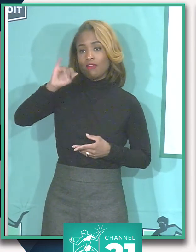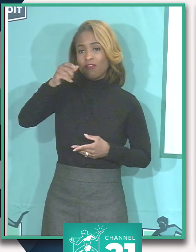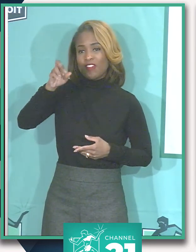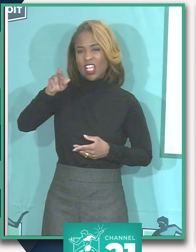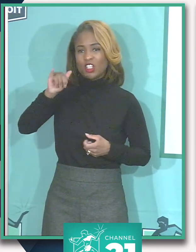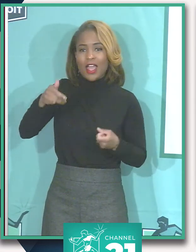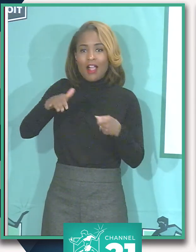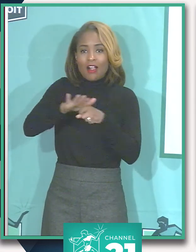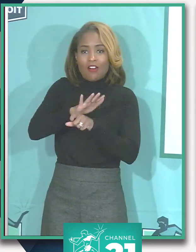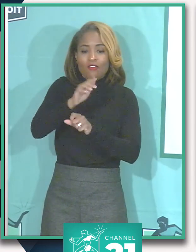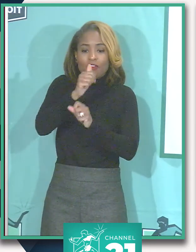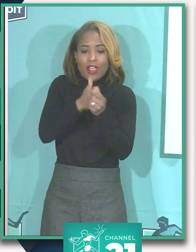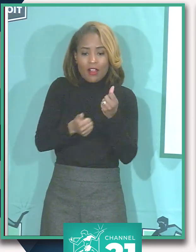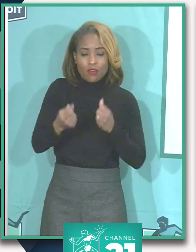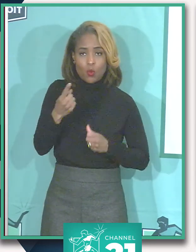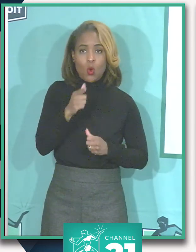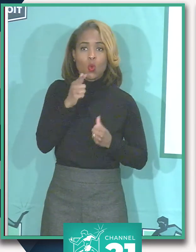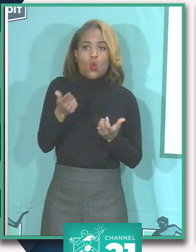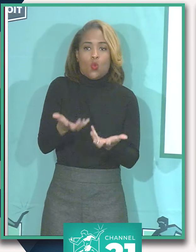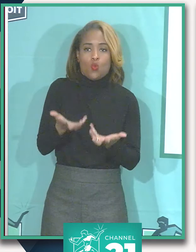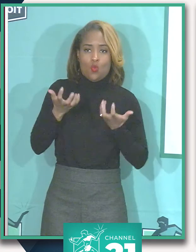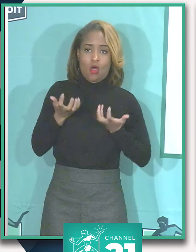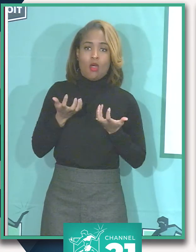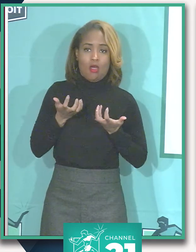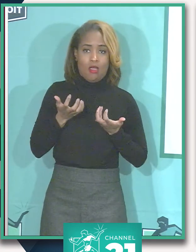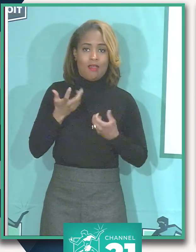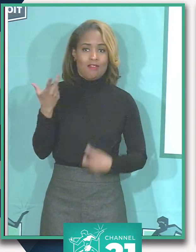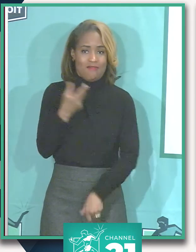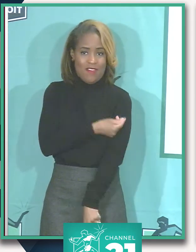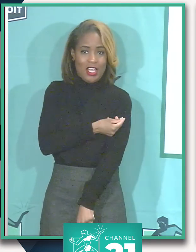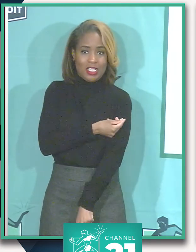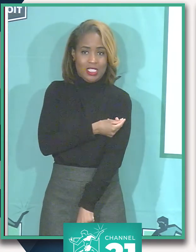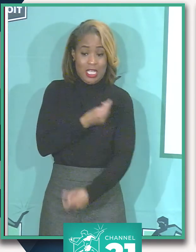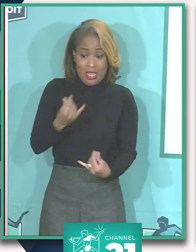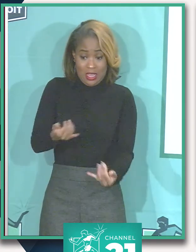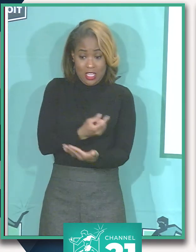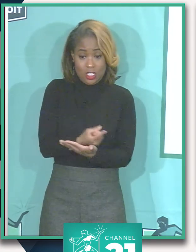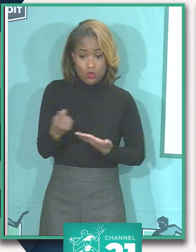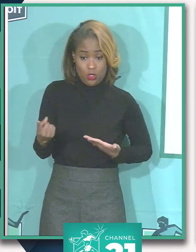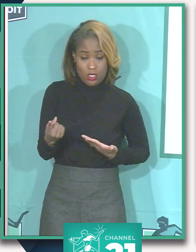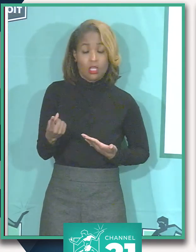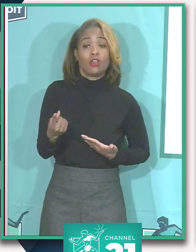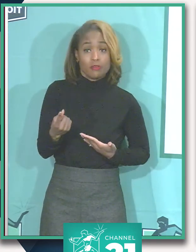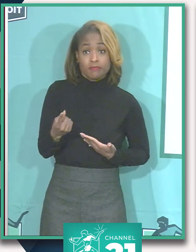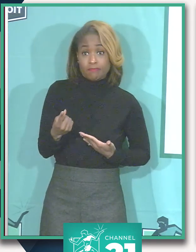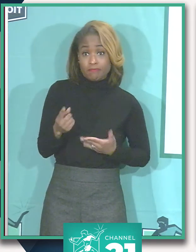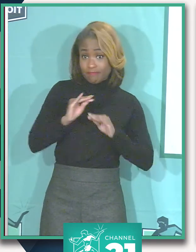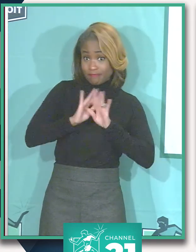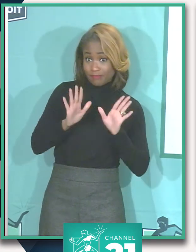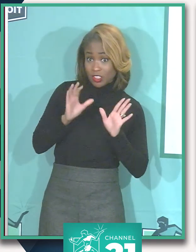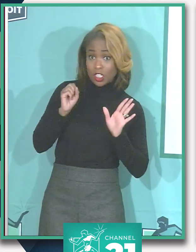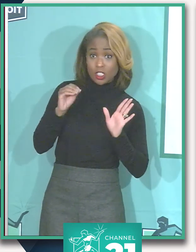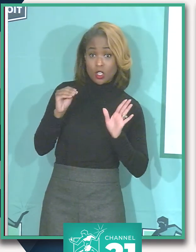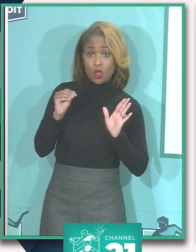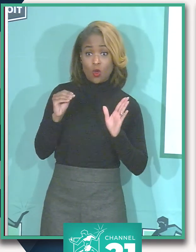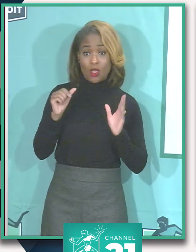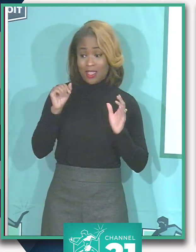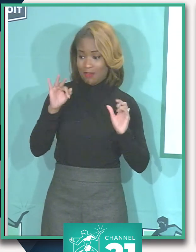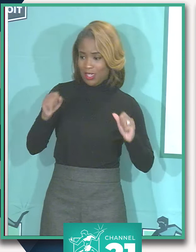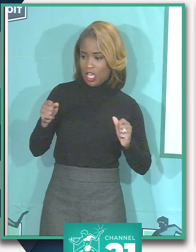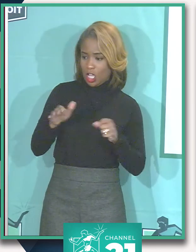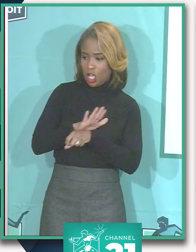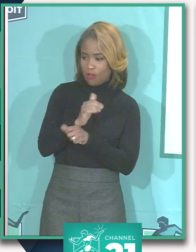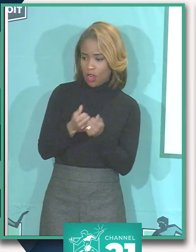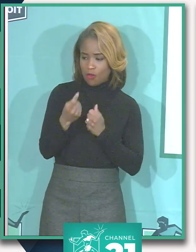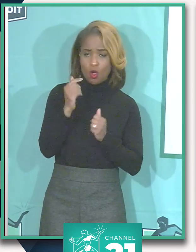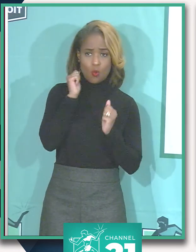covers everybody who wanted a vaccination this week. And so if we can cover everybody in Moderna and Pfizer, we're going to